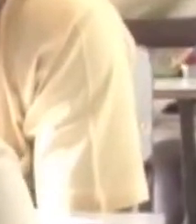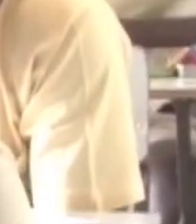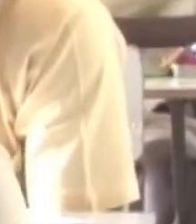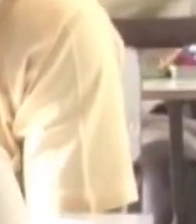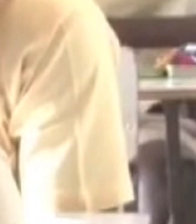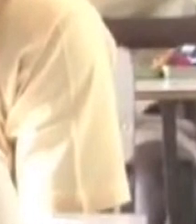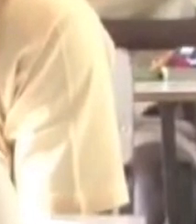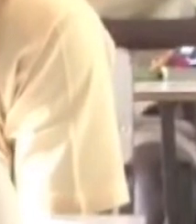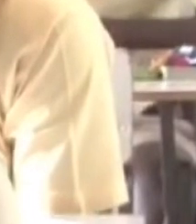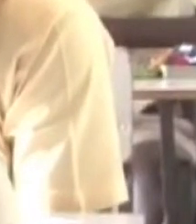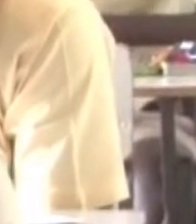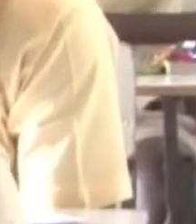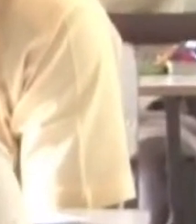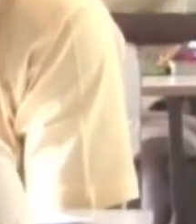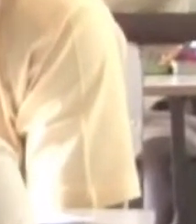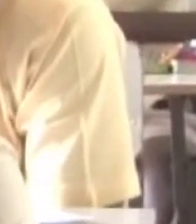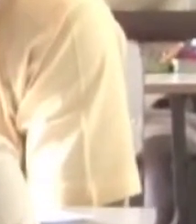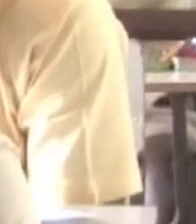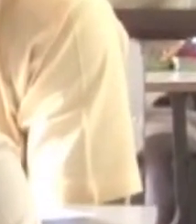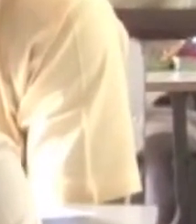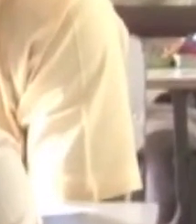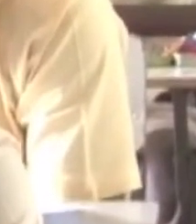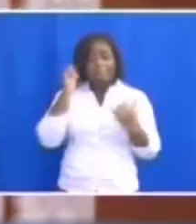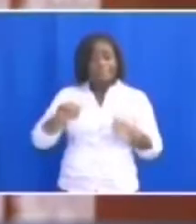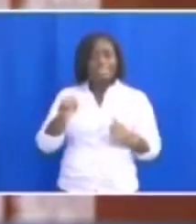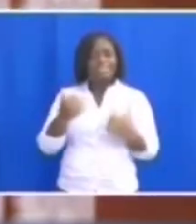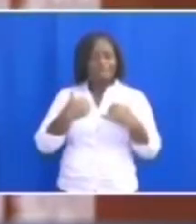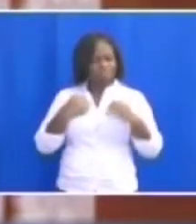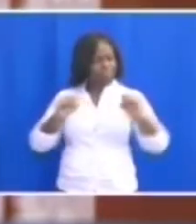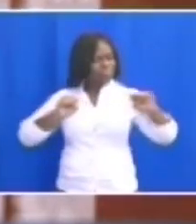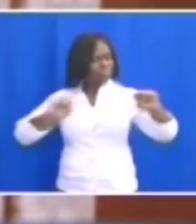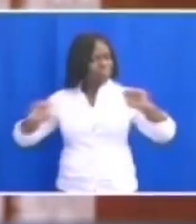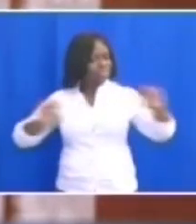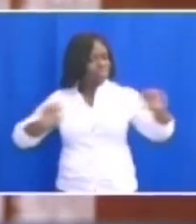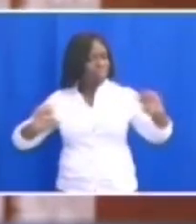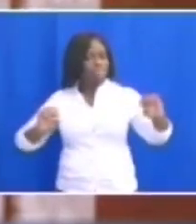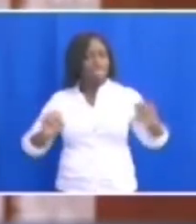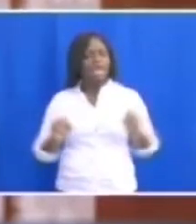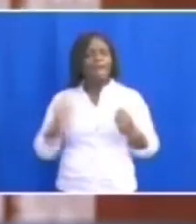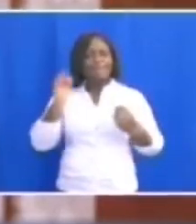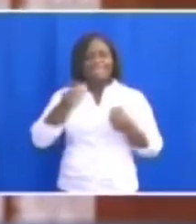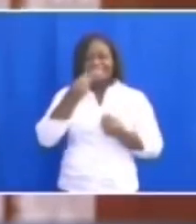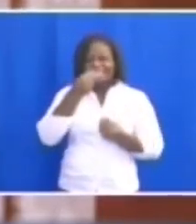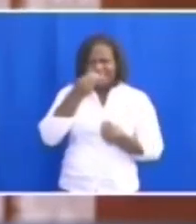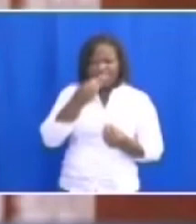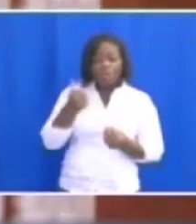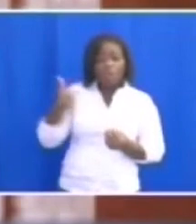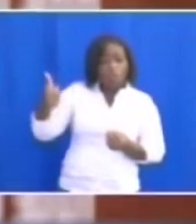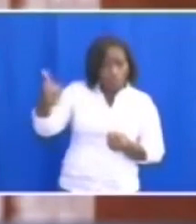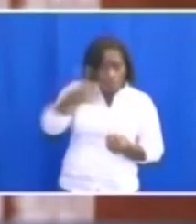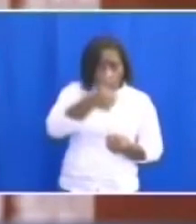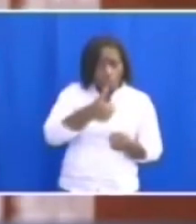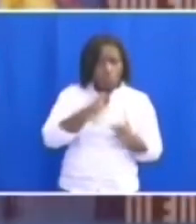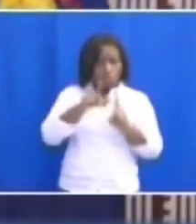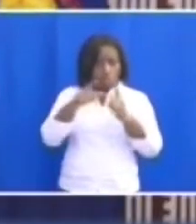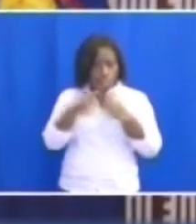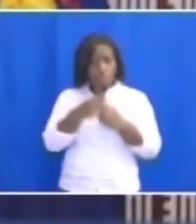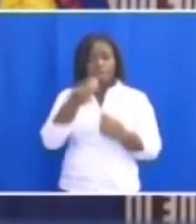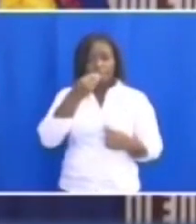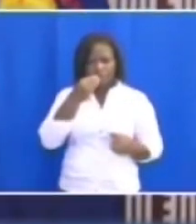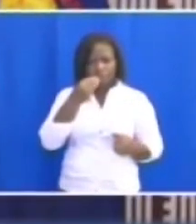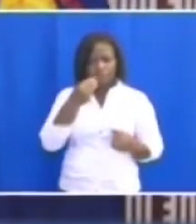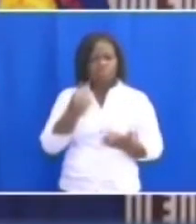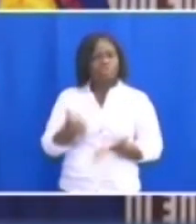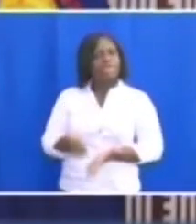ya rie nibino, ubia eniso. Keep fit, and we must continue to eat our local foods to